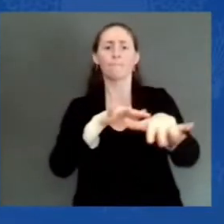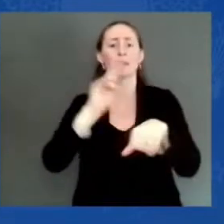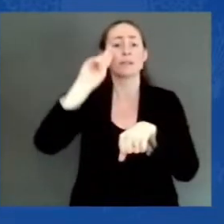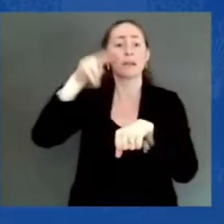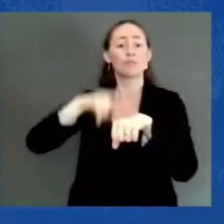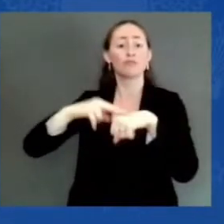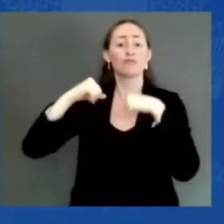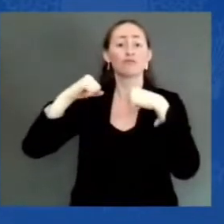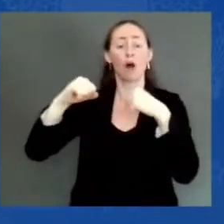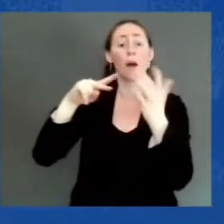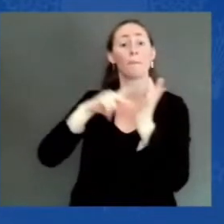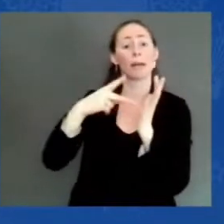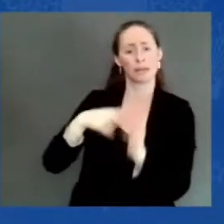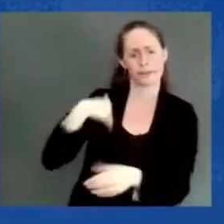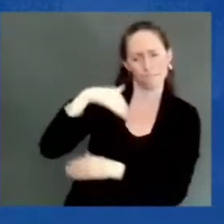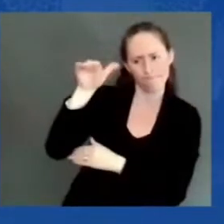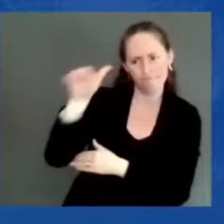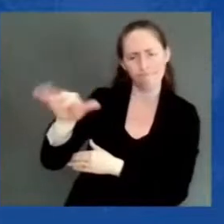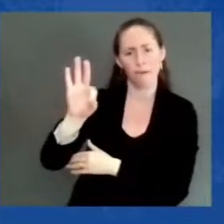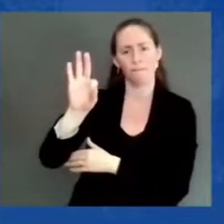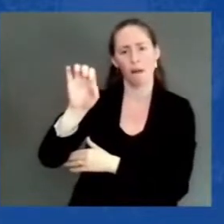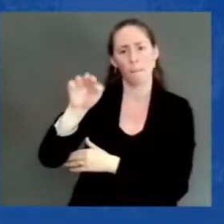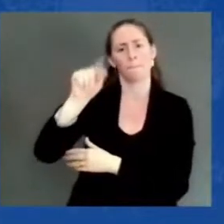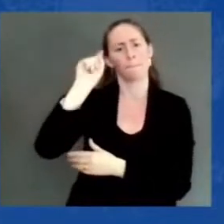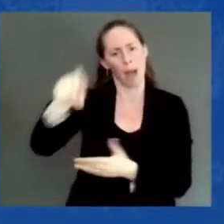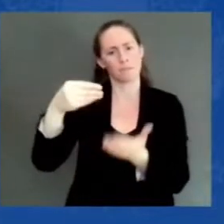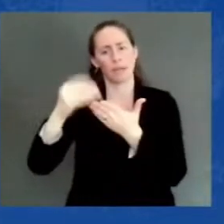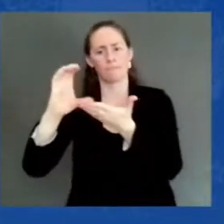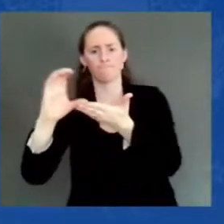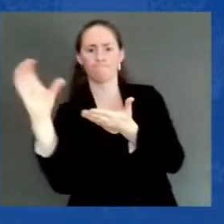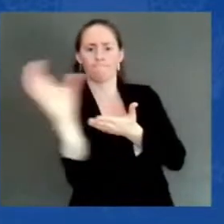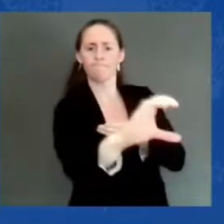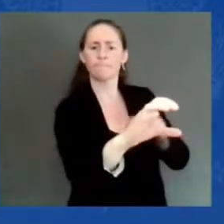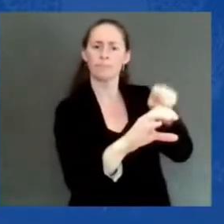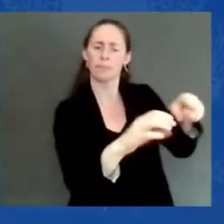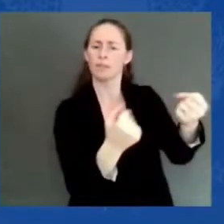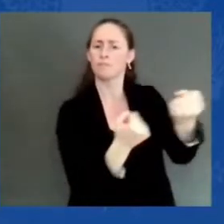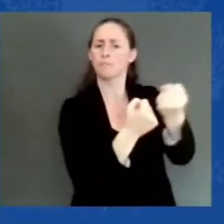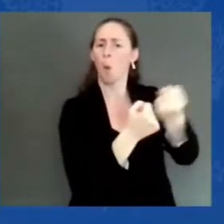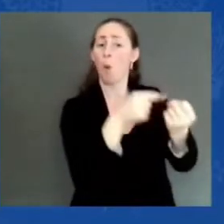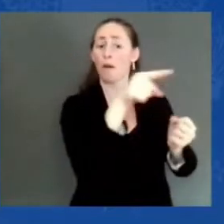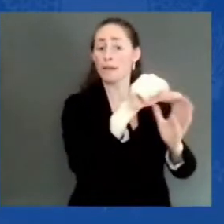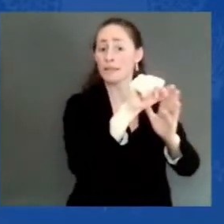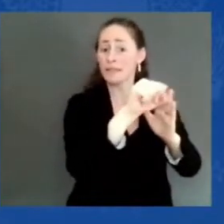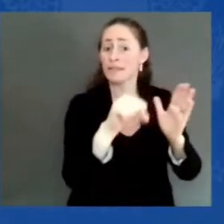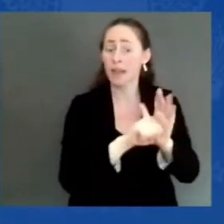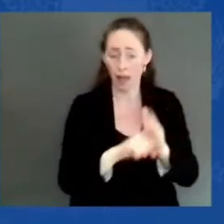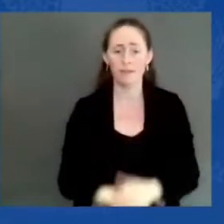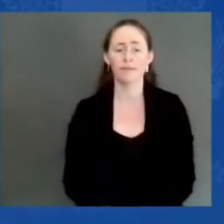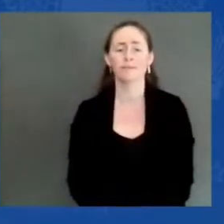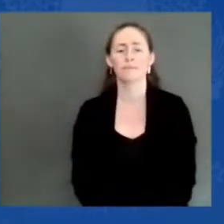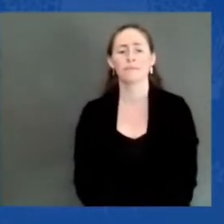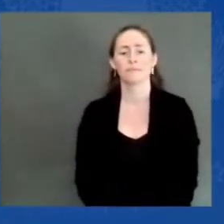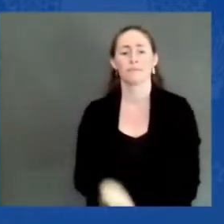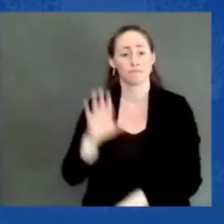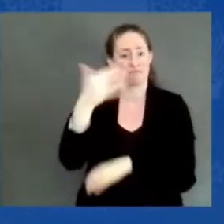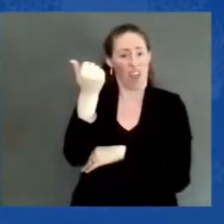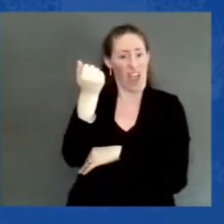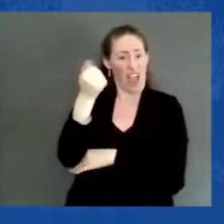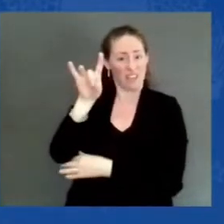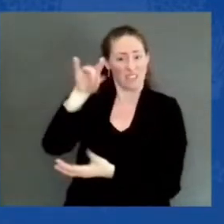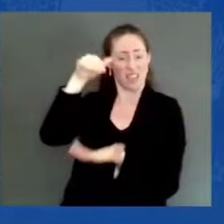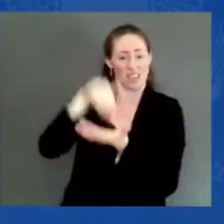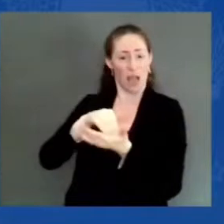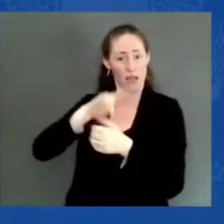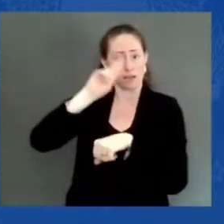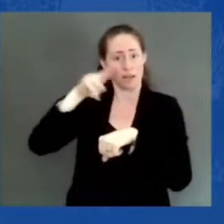COVID-19 response. Nearly 18,000 National Guard members are supporting our response nationwide, from